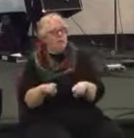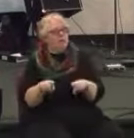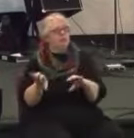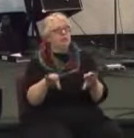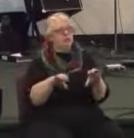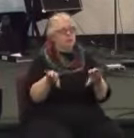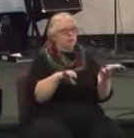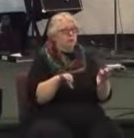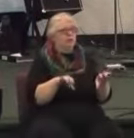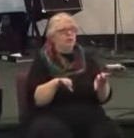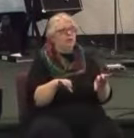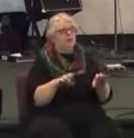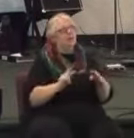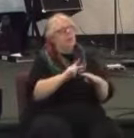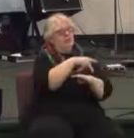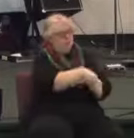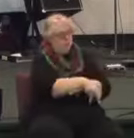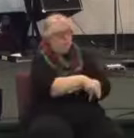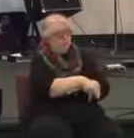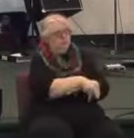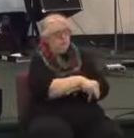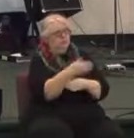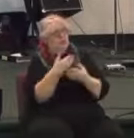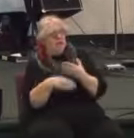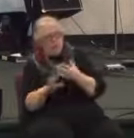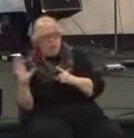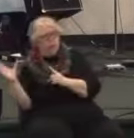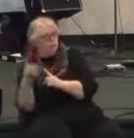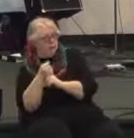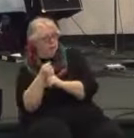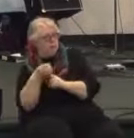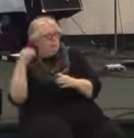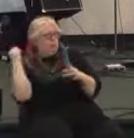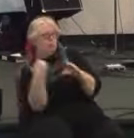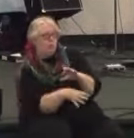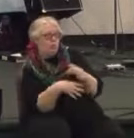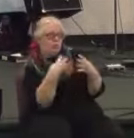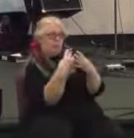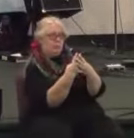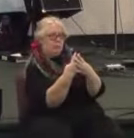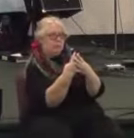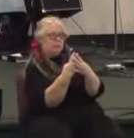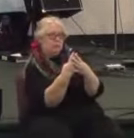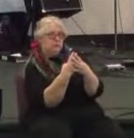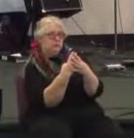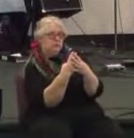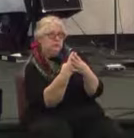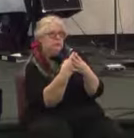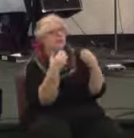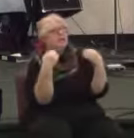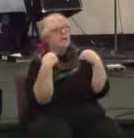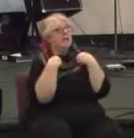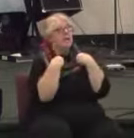Passover. After arresting him, he put him in prison, handing him over to be guarded by